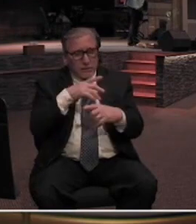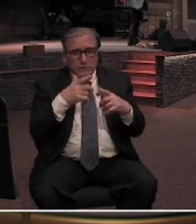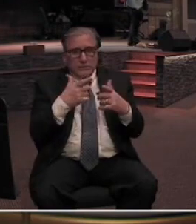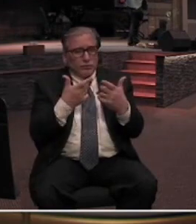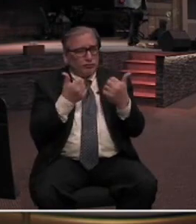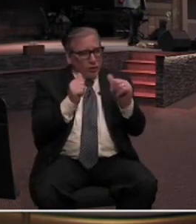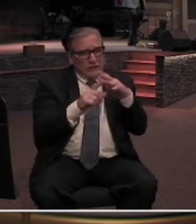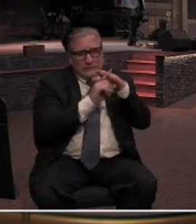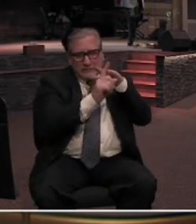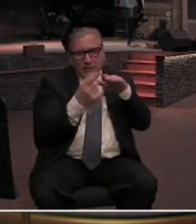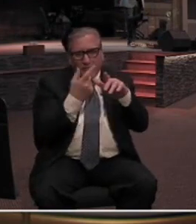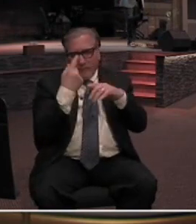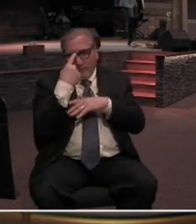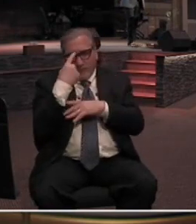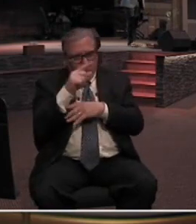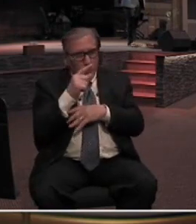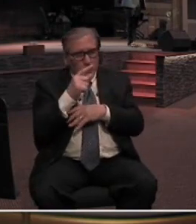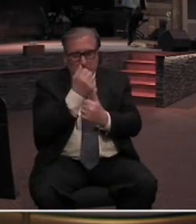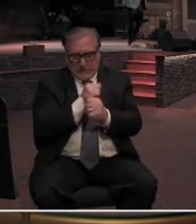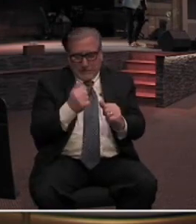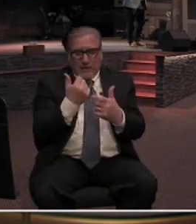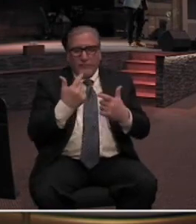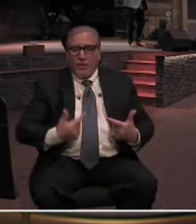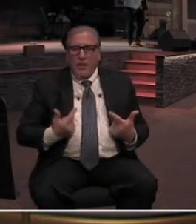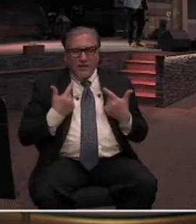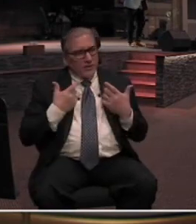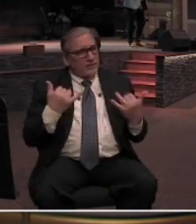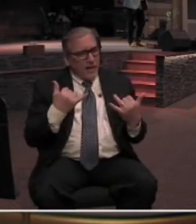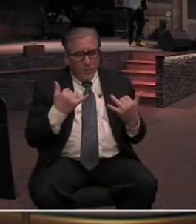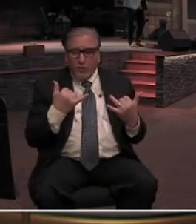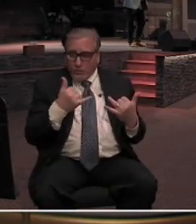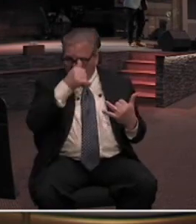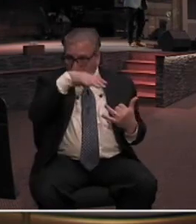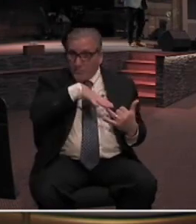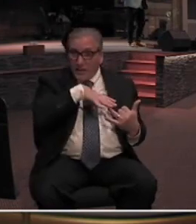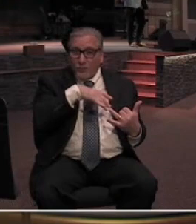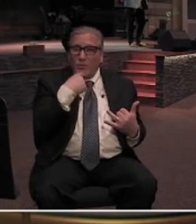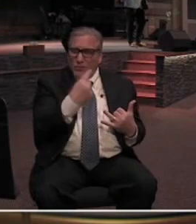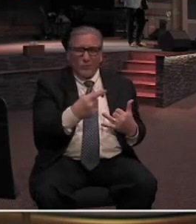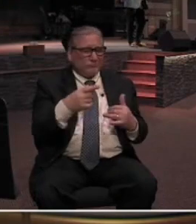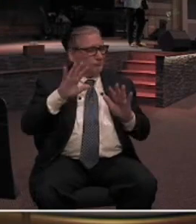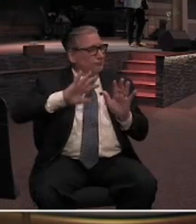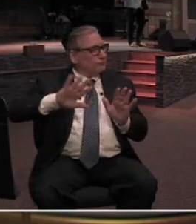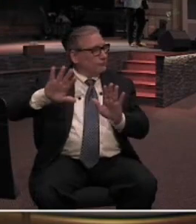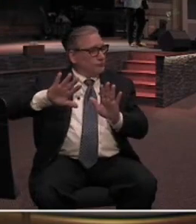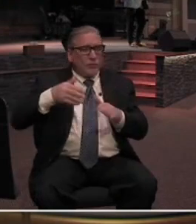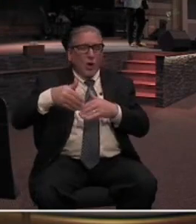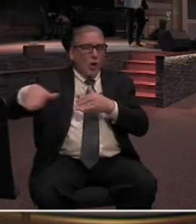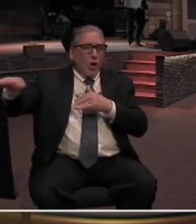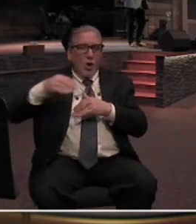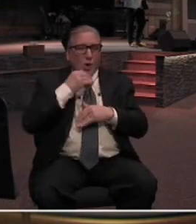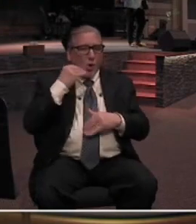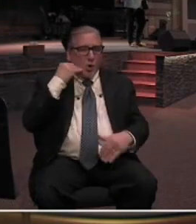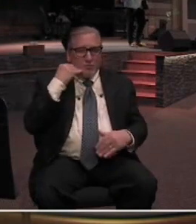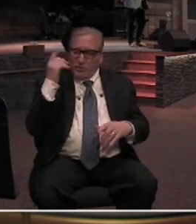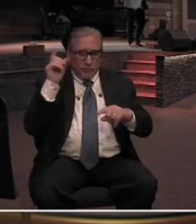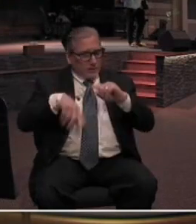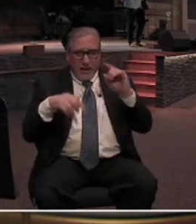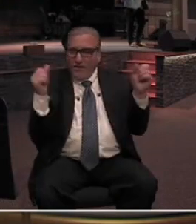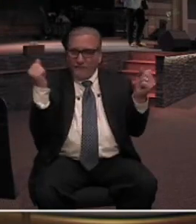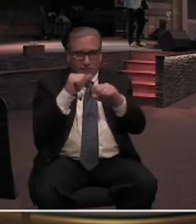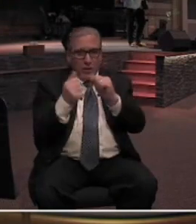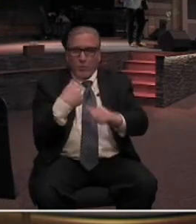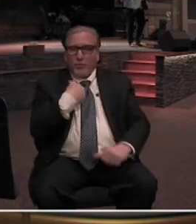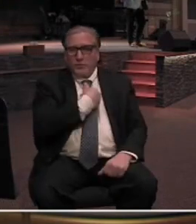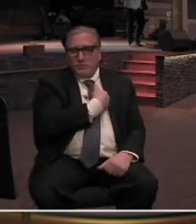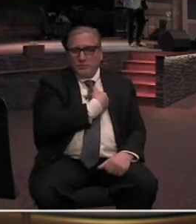life. These men were now told, get lost. You ain't fighting with us.